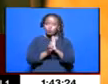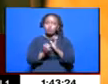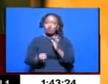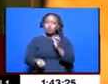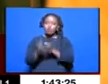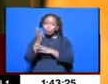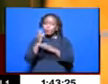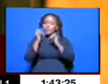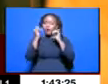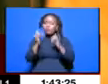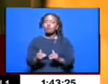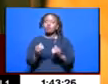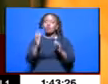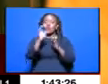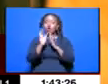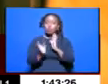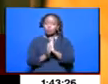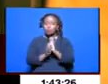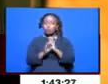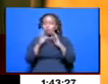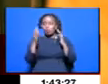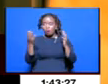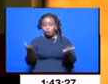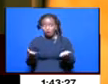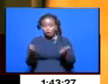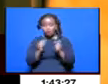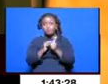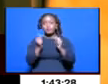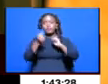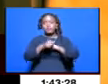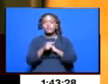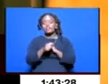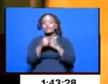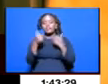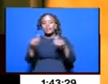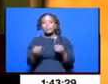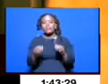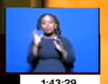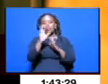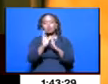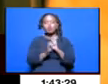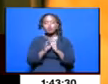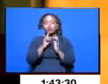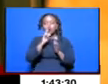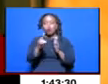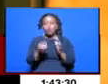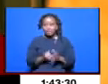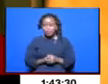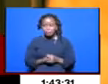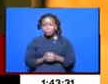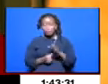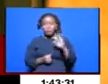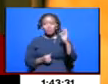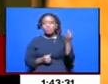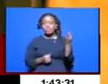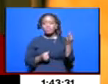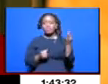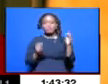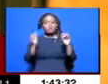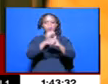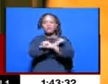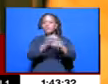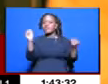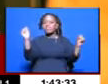or re-establish the constitutional order. And 3, the president cannot initiate